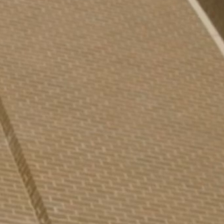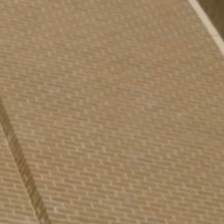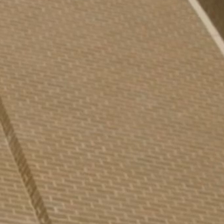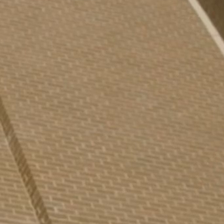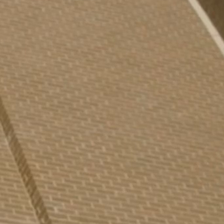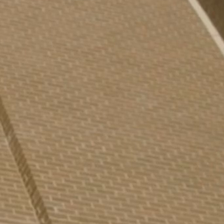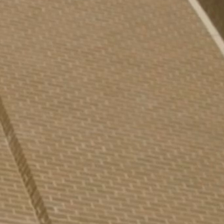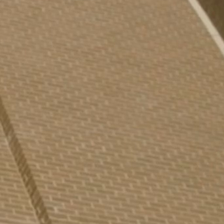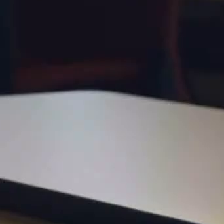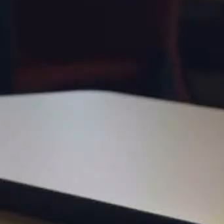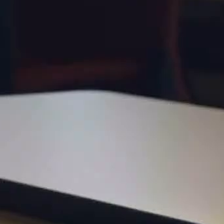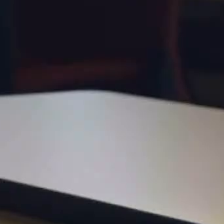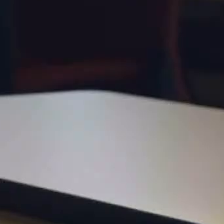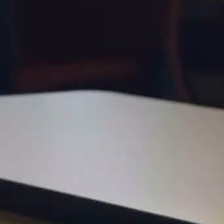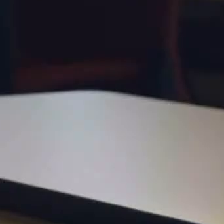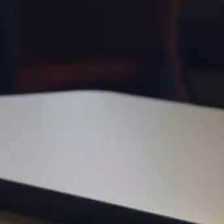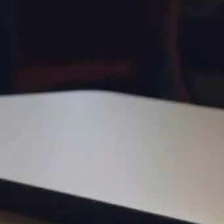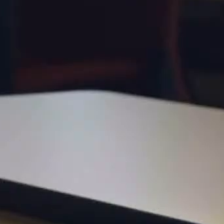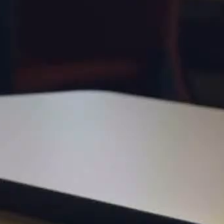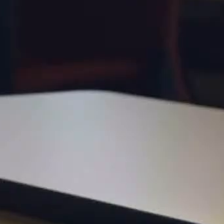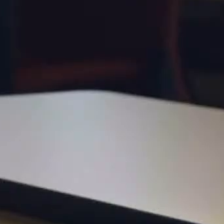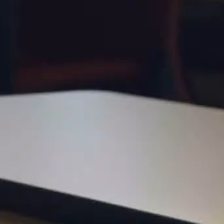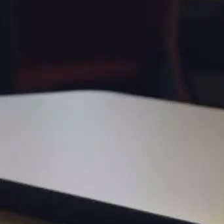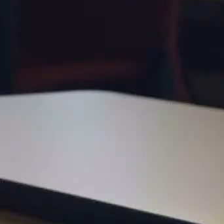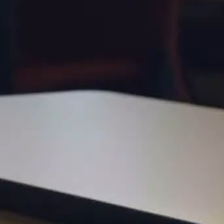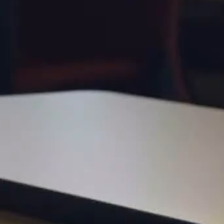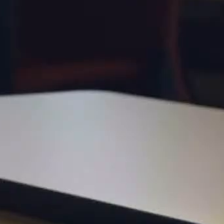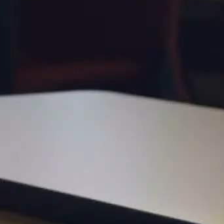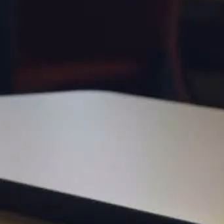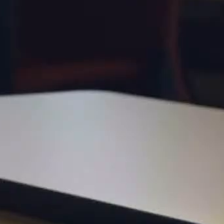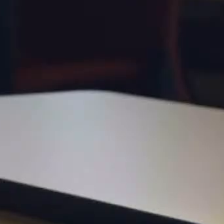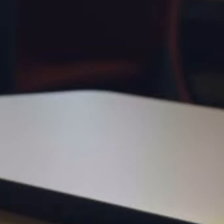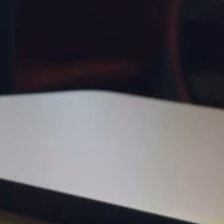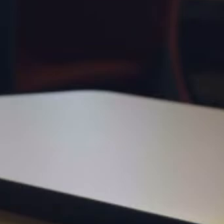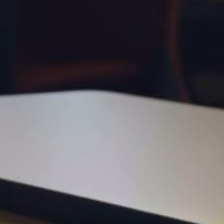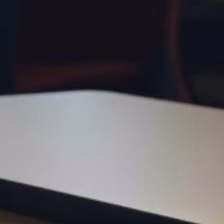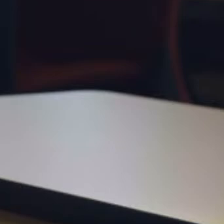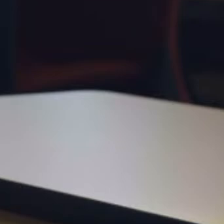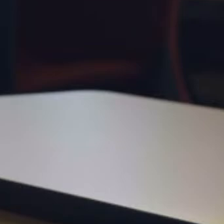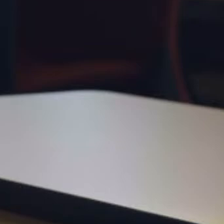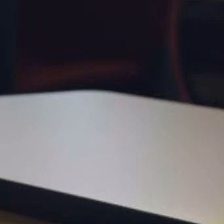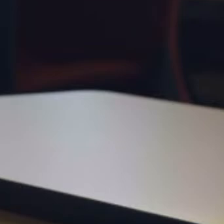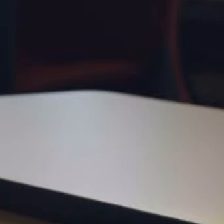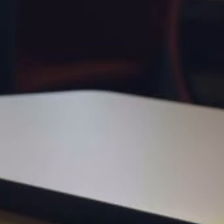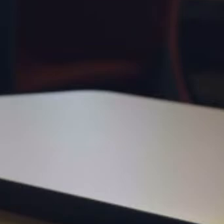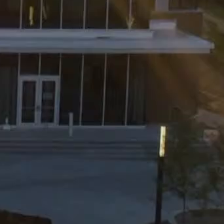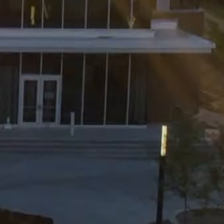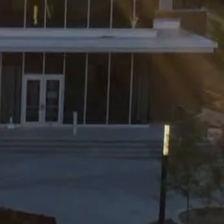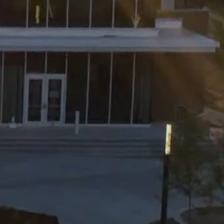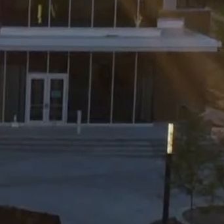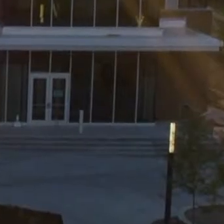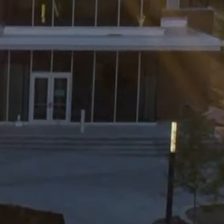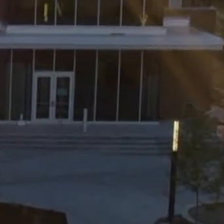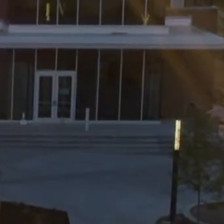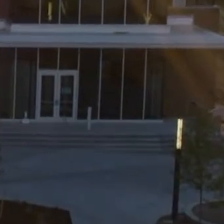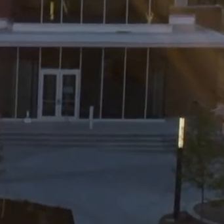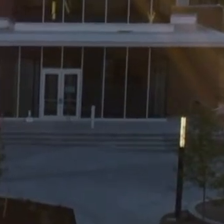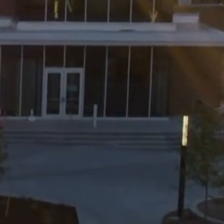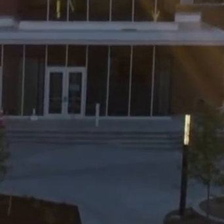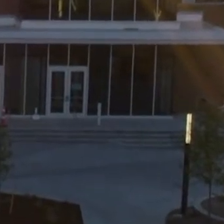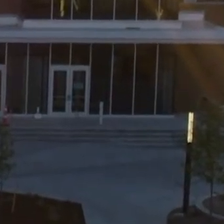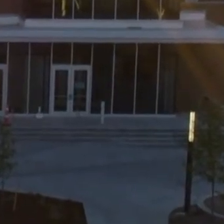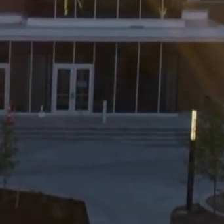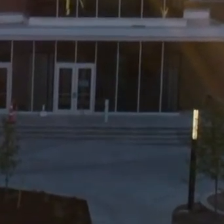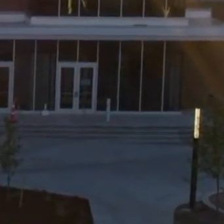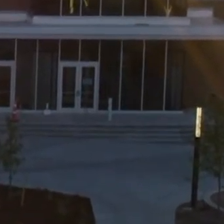organizations, UCCS and Centura, they've been long-term partners in the community, very committed to the Colorado Springs community, and I can't think